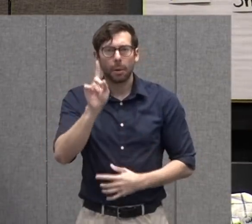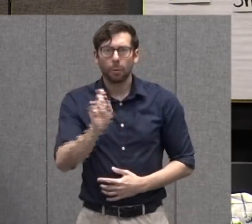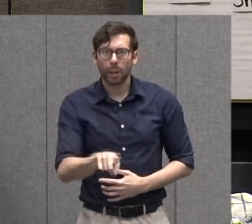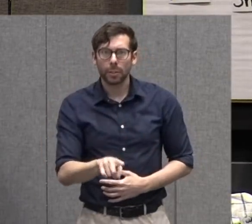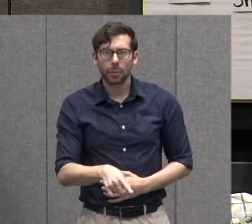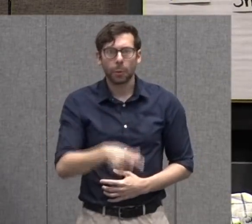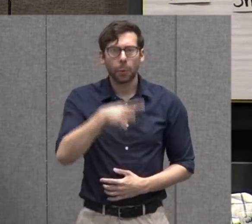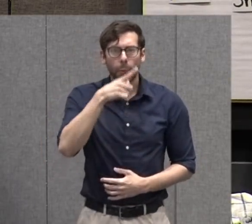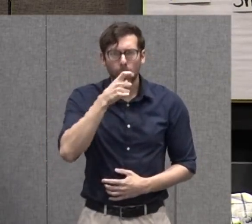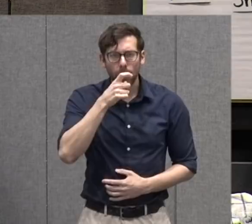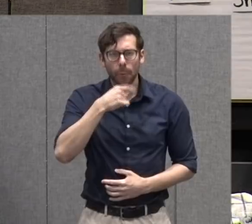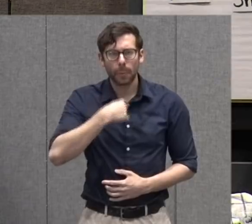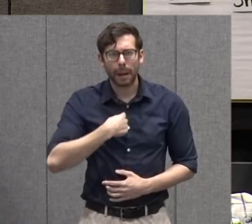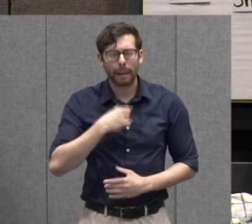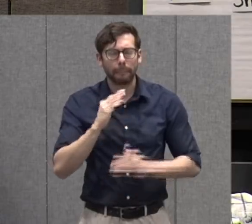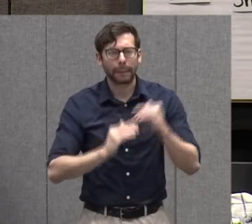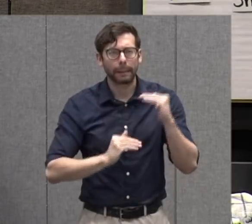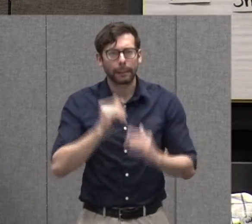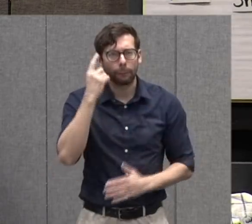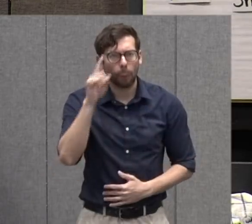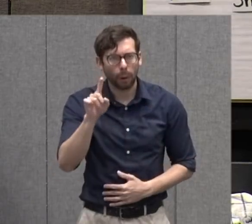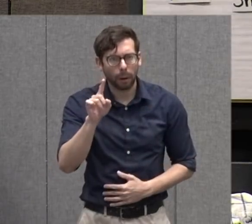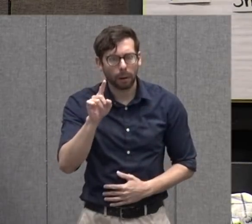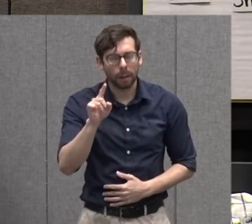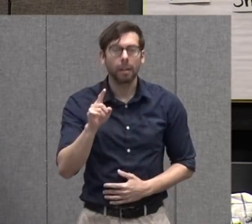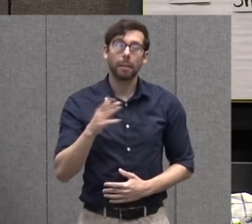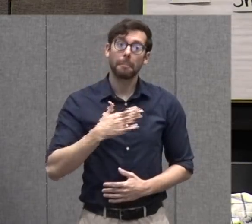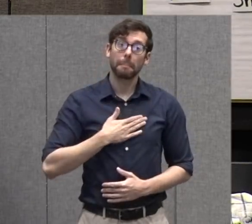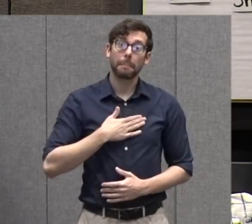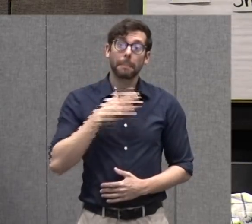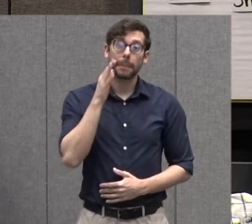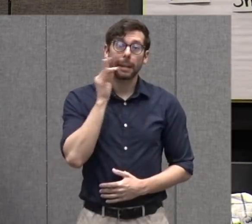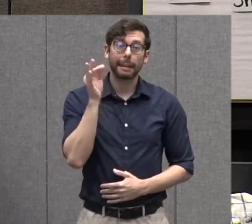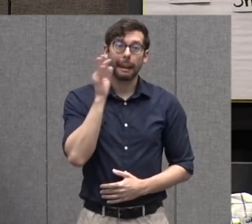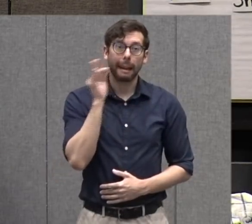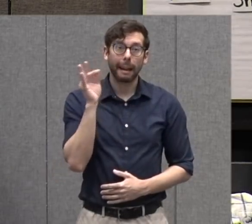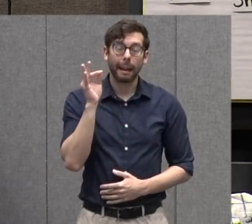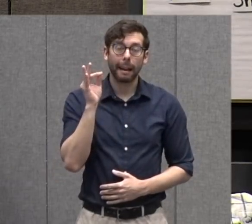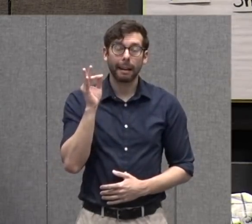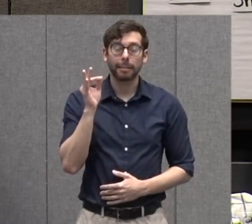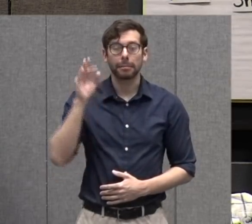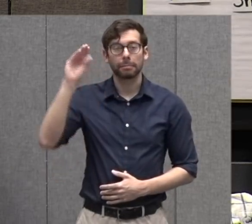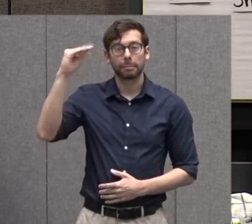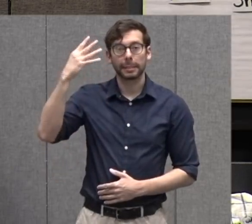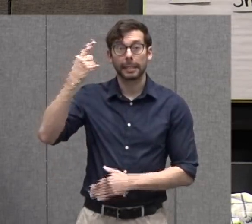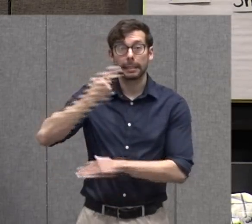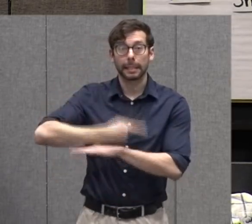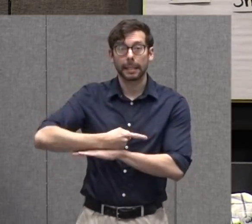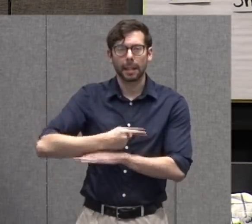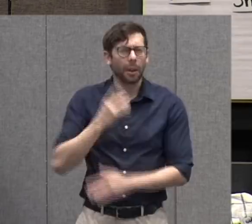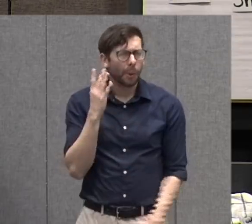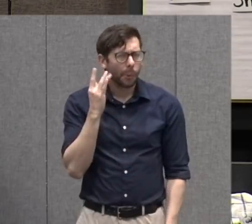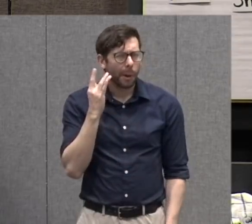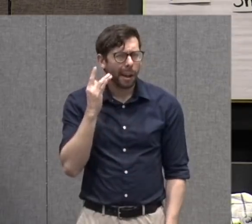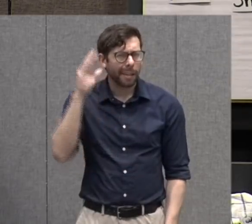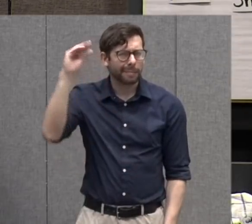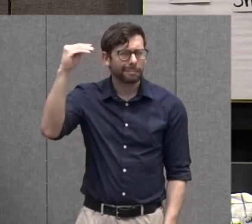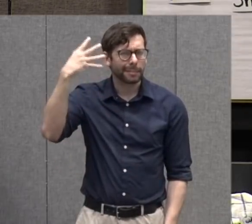want to build something for my cat on a sunny day. Why do I want to build on a sunny